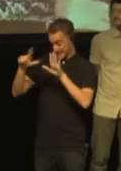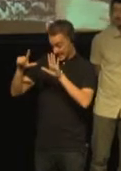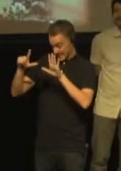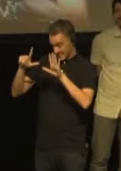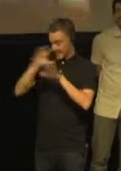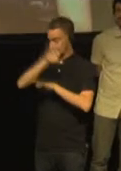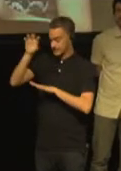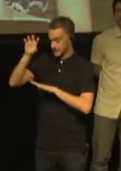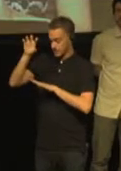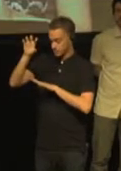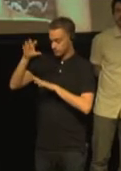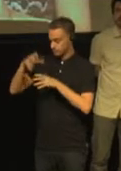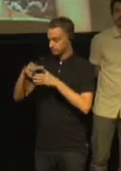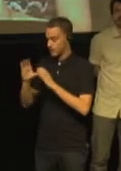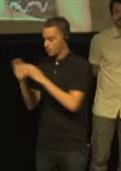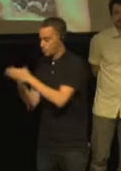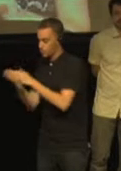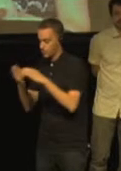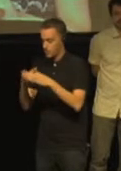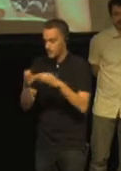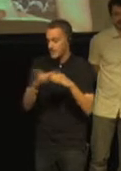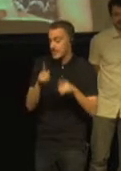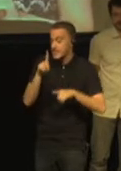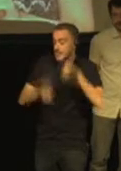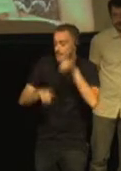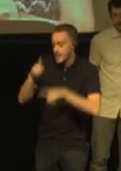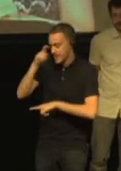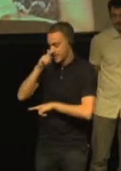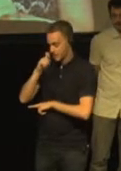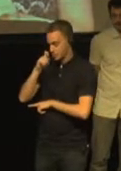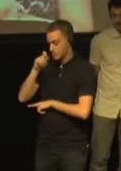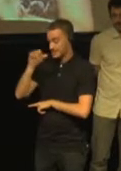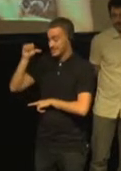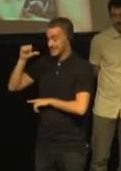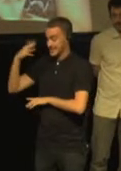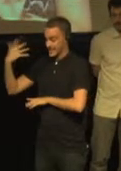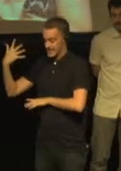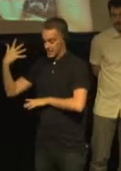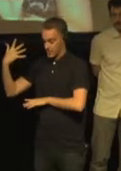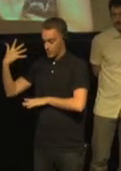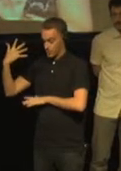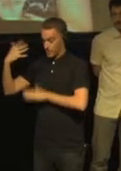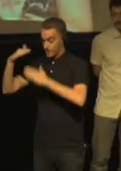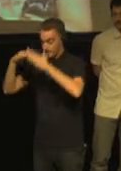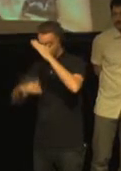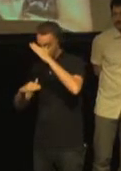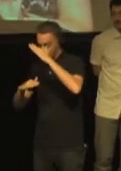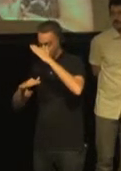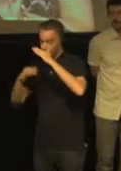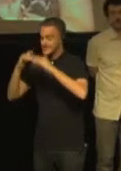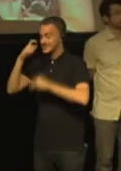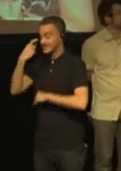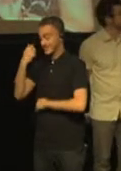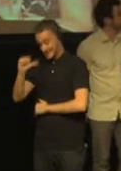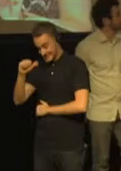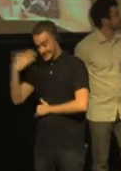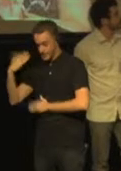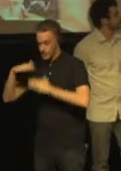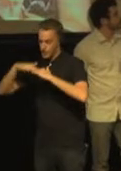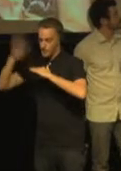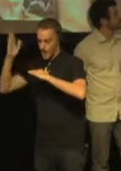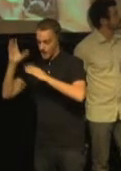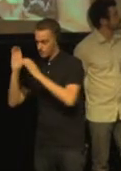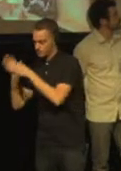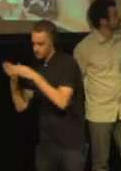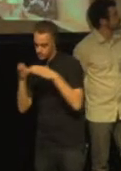under, and those 66 and over. And we applied an average calculation prevalence